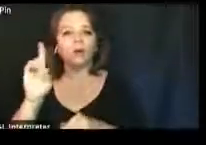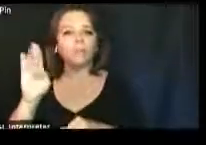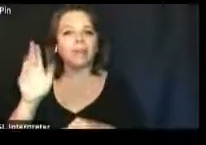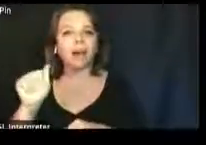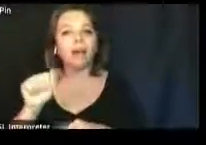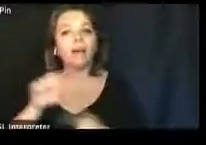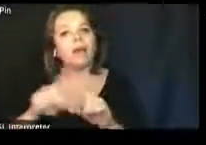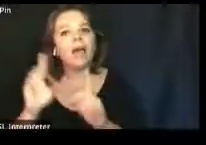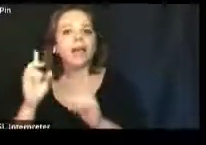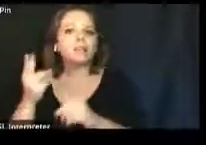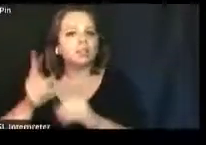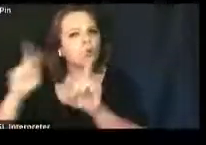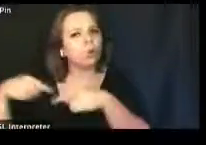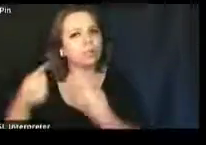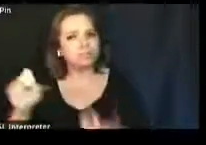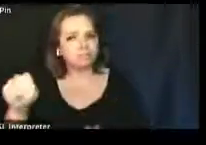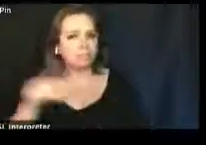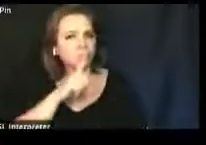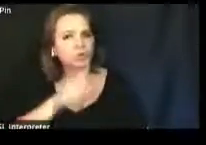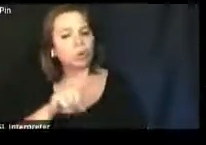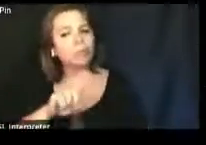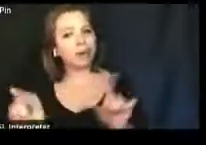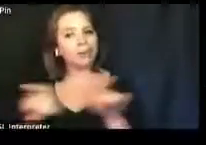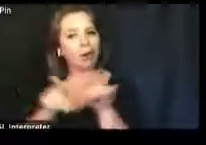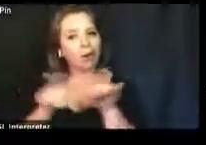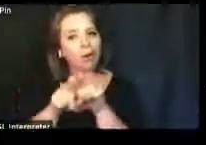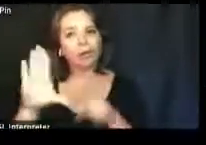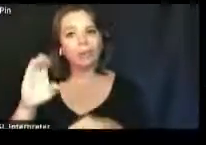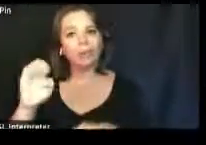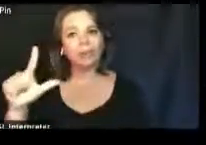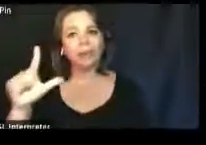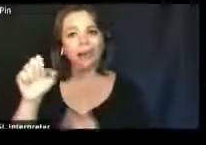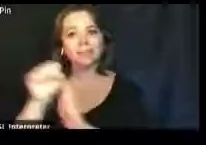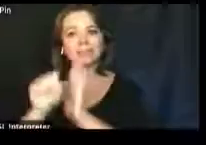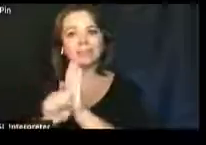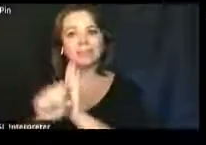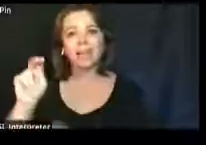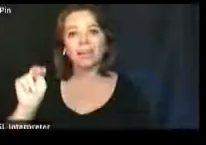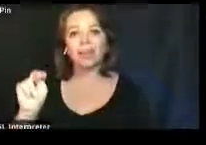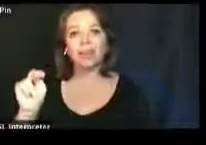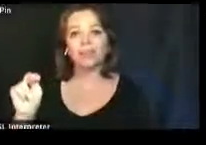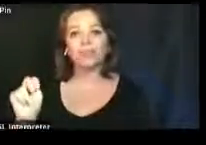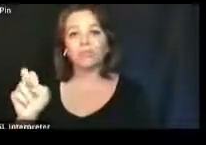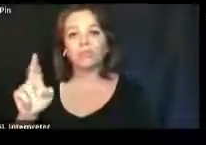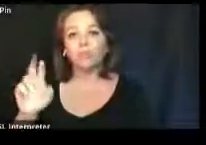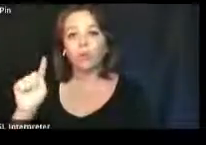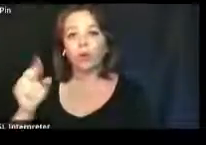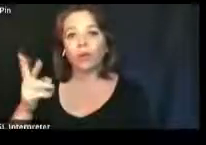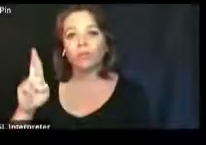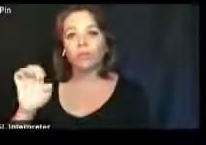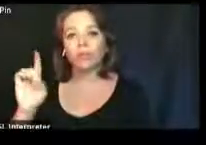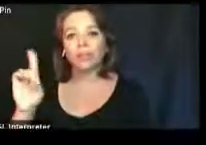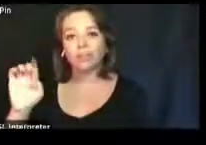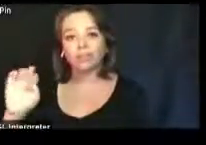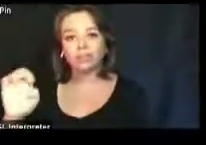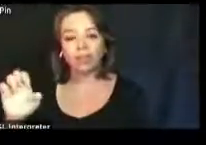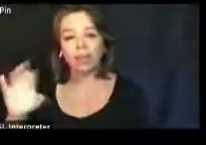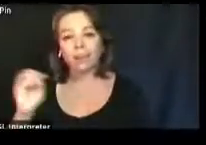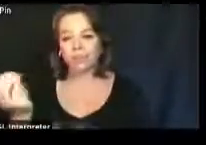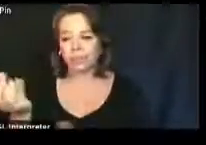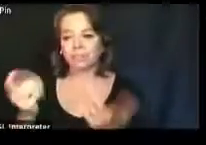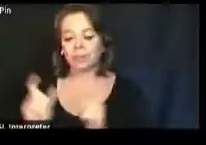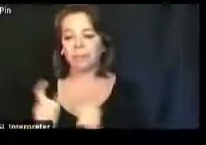but it's also the home of Cal State Northridge, which is a major employer, and 2 or 3